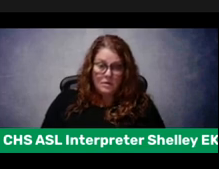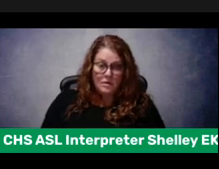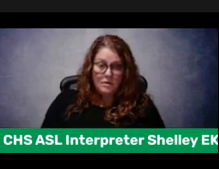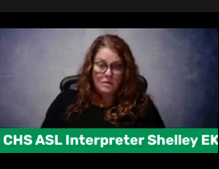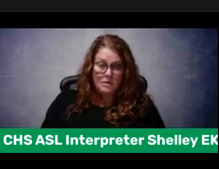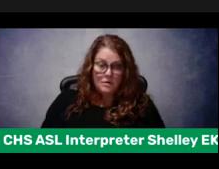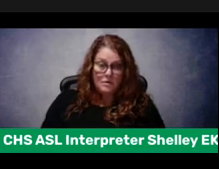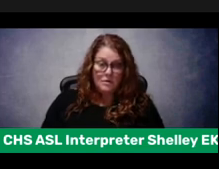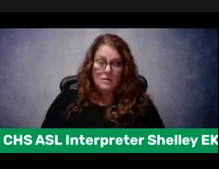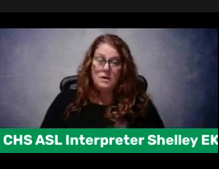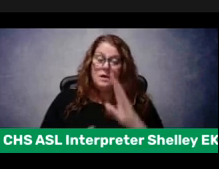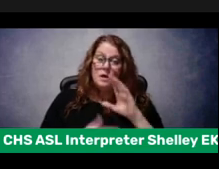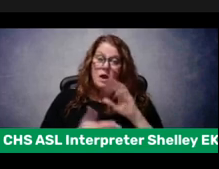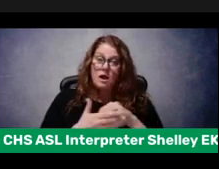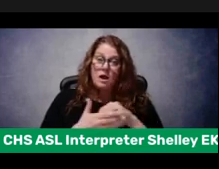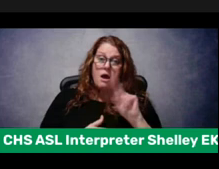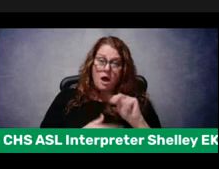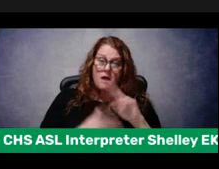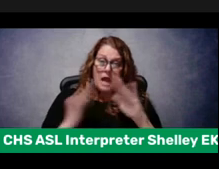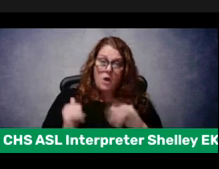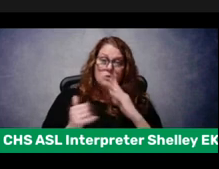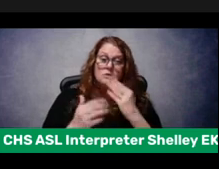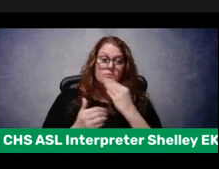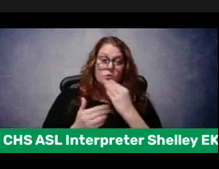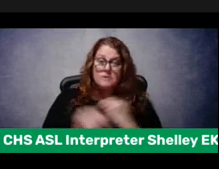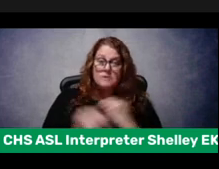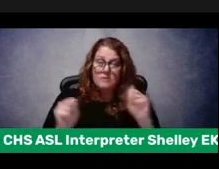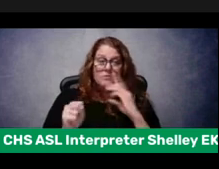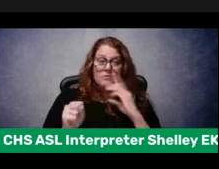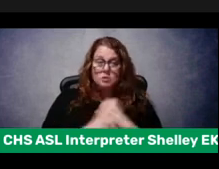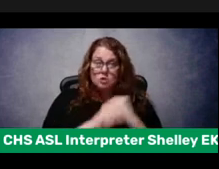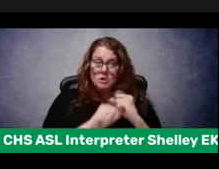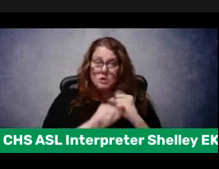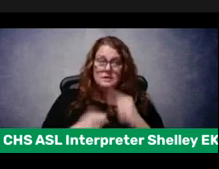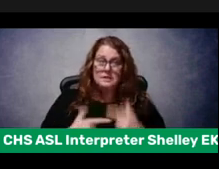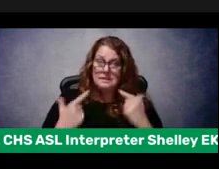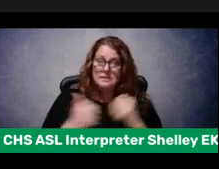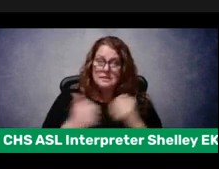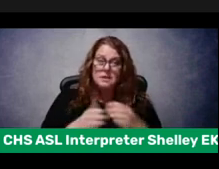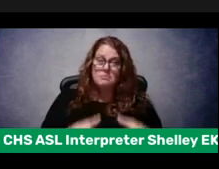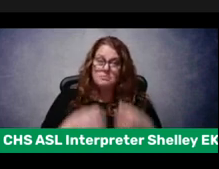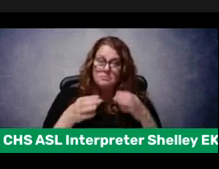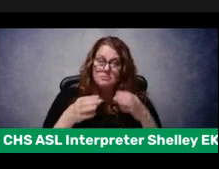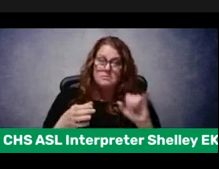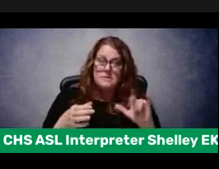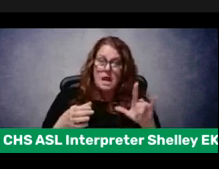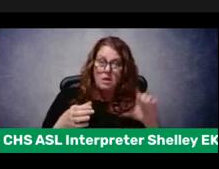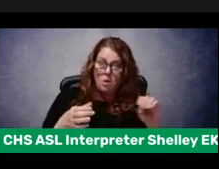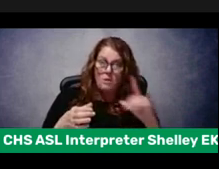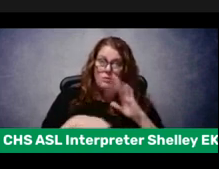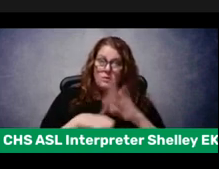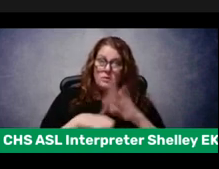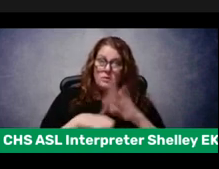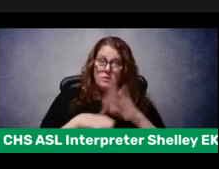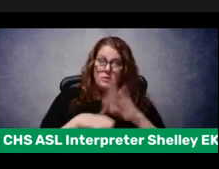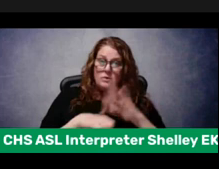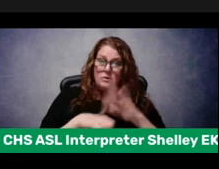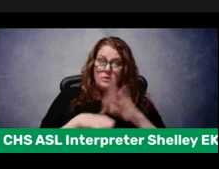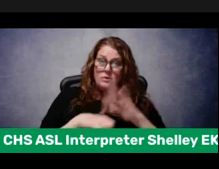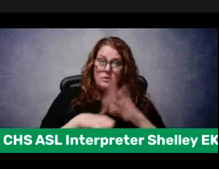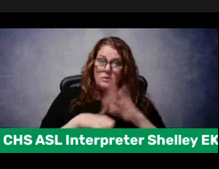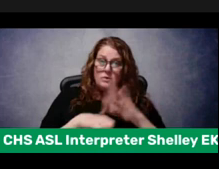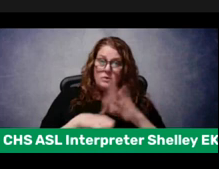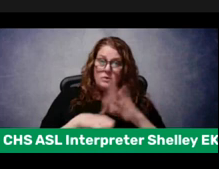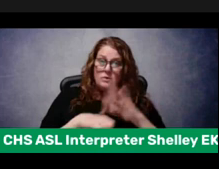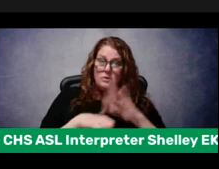these intersections. Food sovereignty, food security doesn't exist in some silo, right? And I think we touched on that a little bit earlier. But